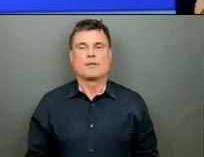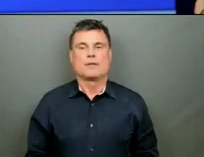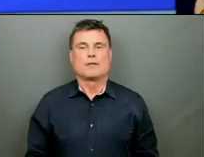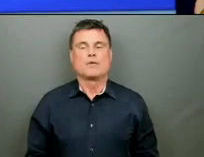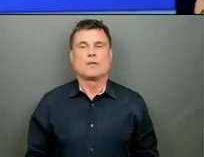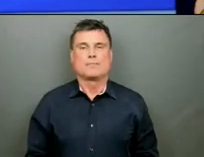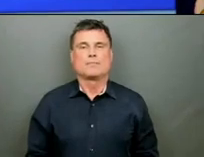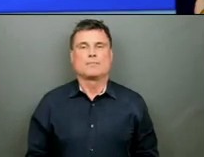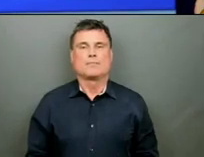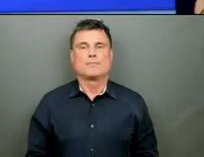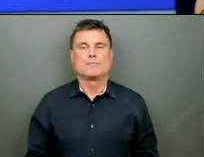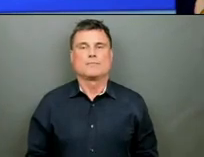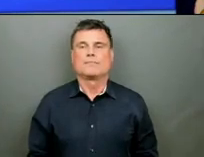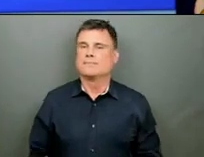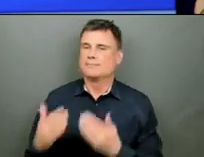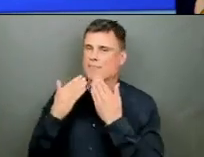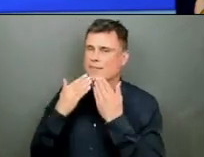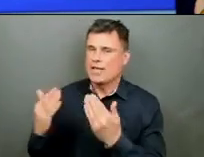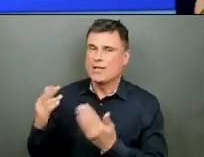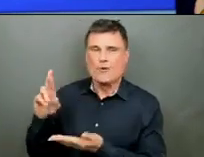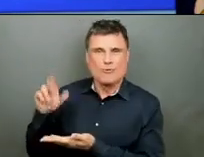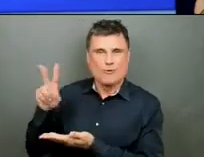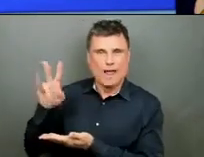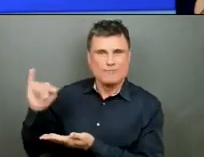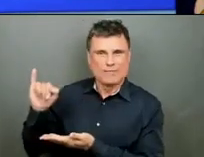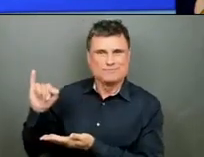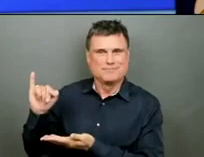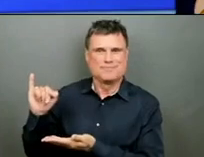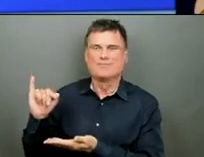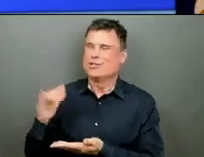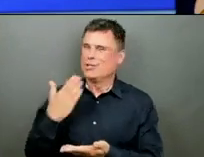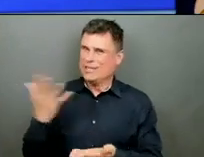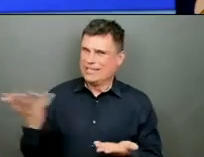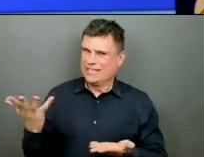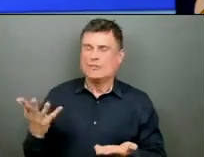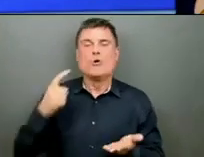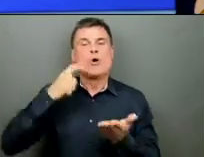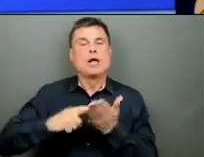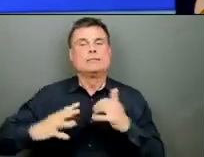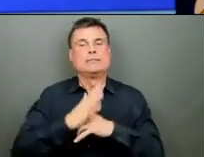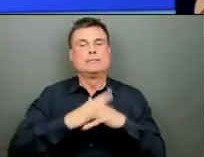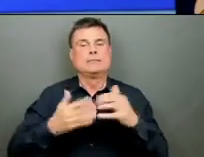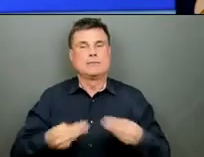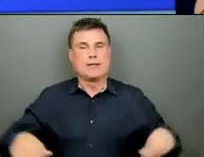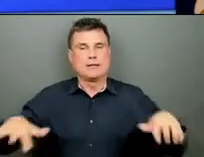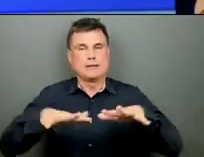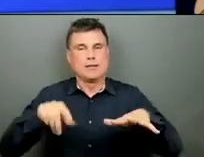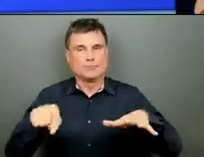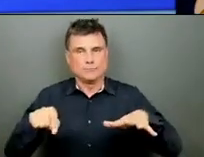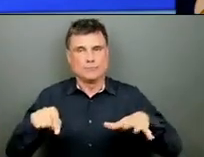like graduations, that first job, going to university with a group of people from your peer